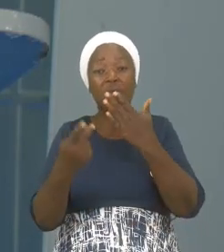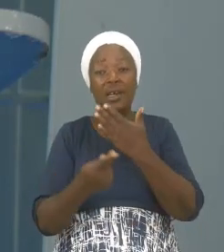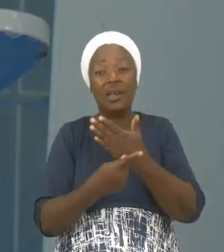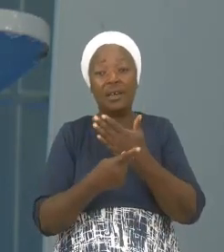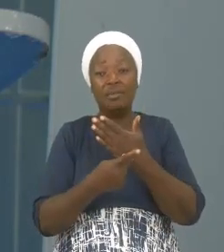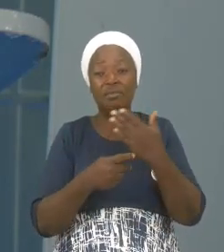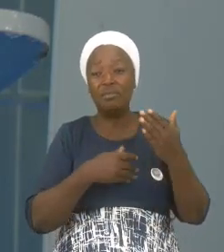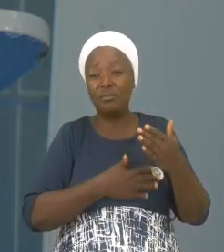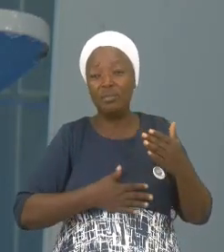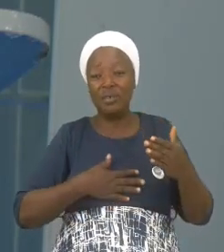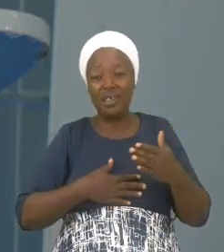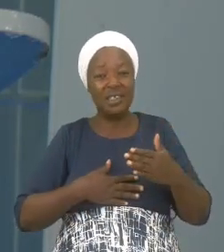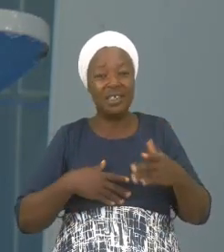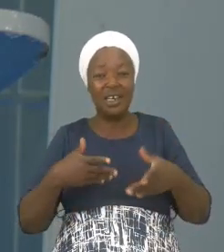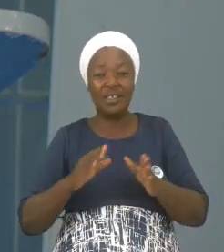this program.